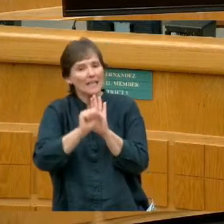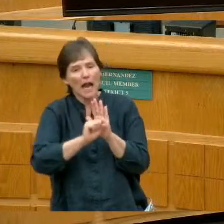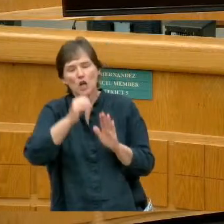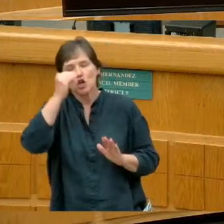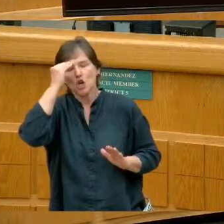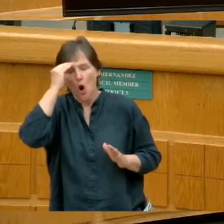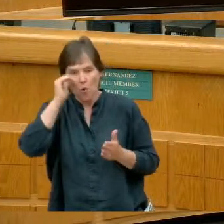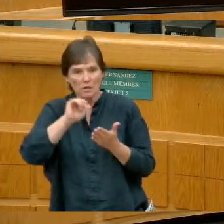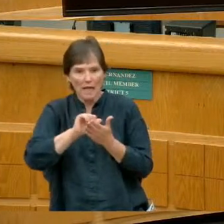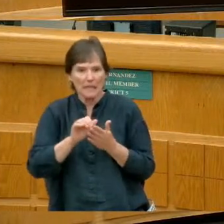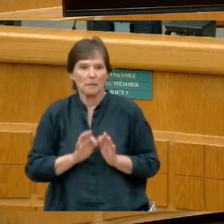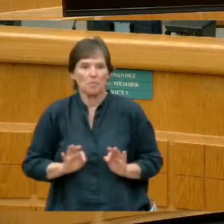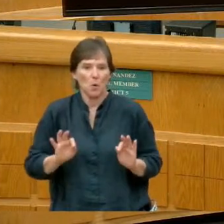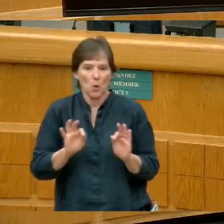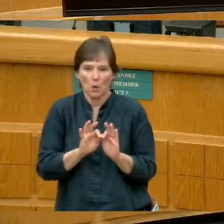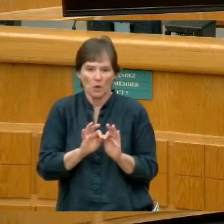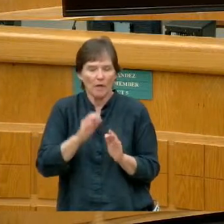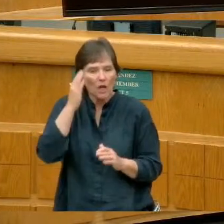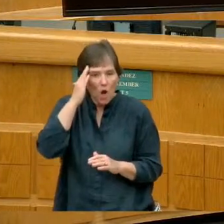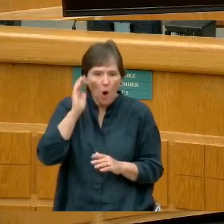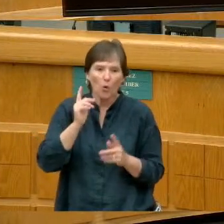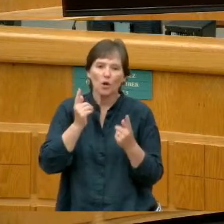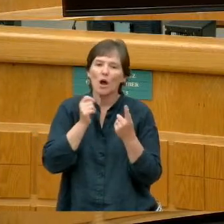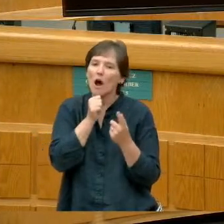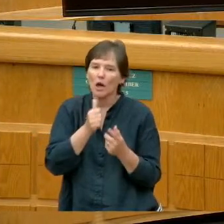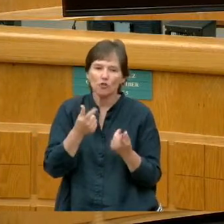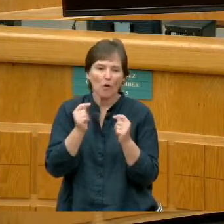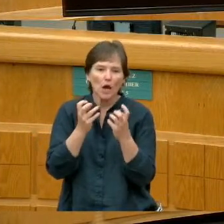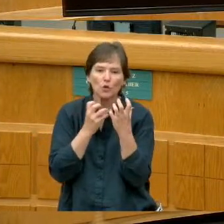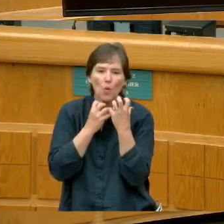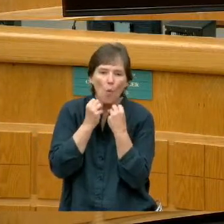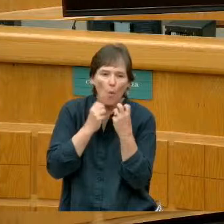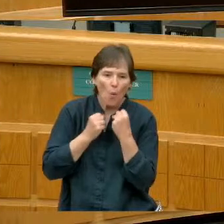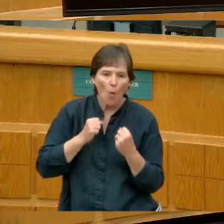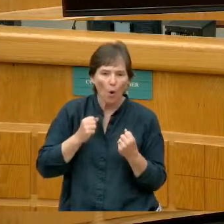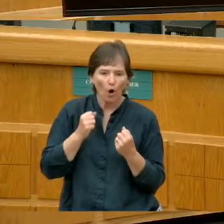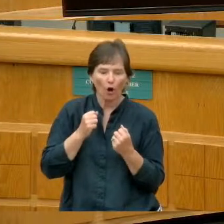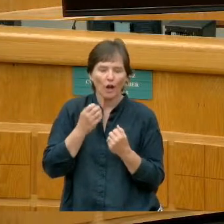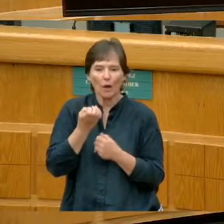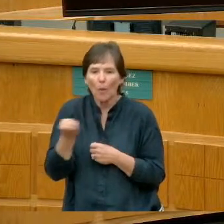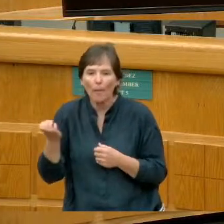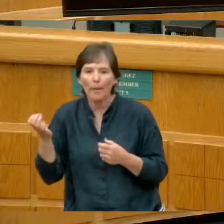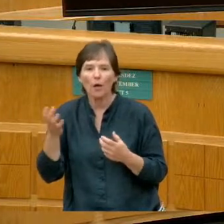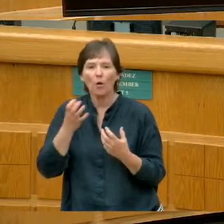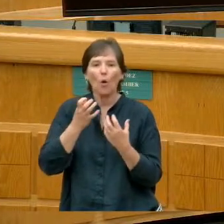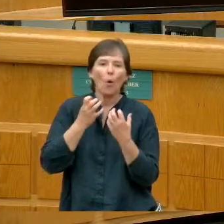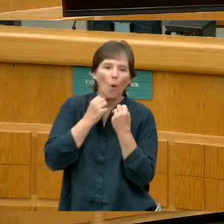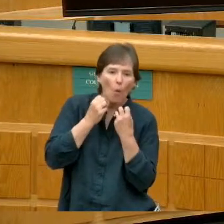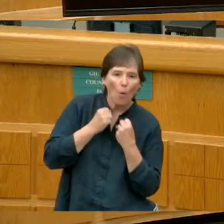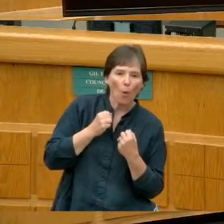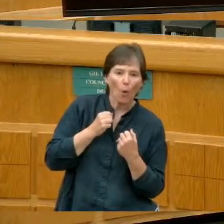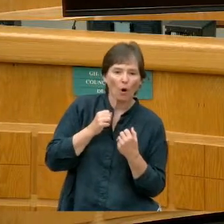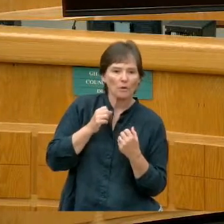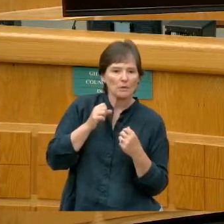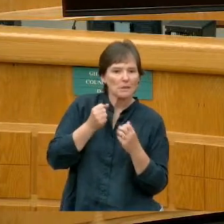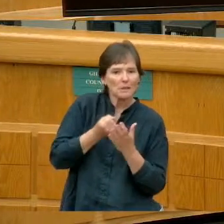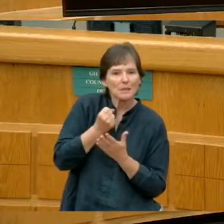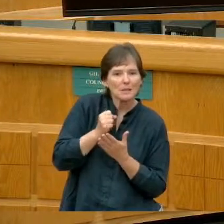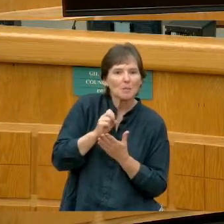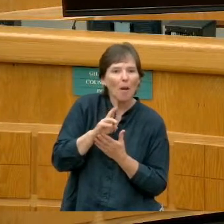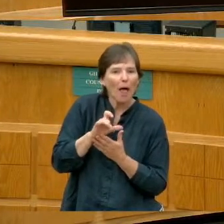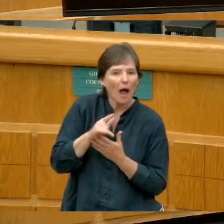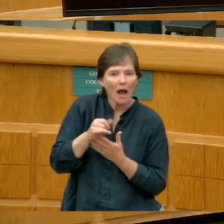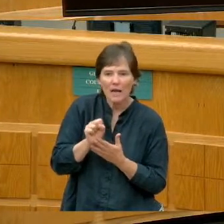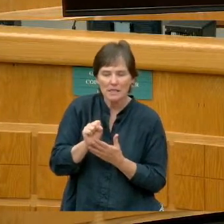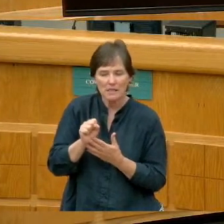we're trying to build up our pantry. They know that I'm calling because there's a genuine need. It's not a wish list. And they do what they can to make